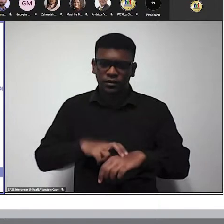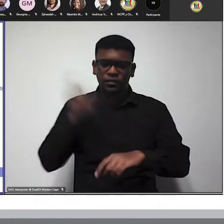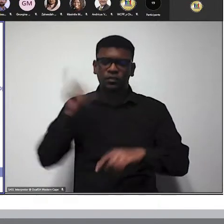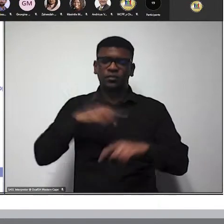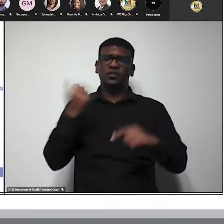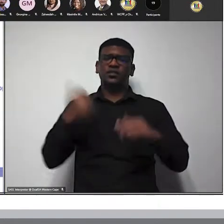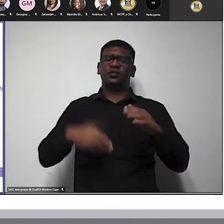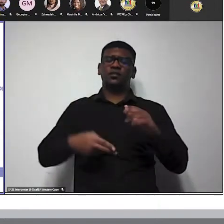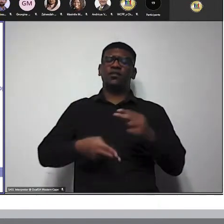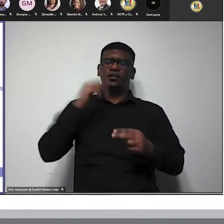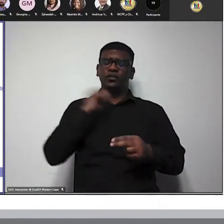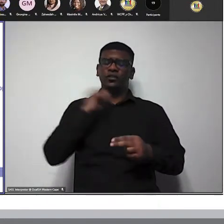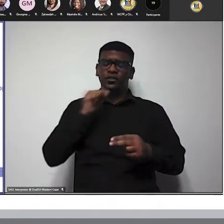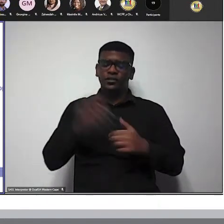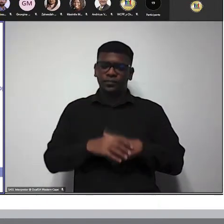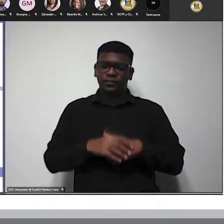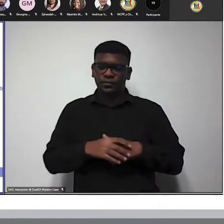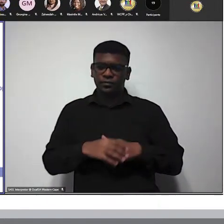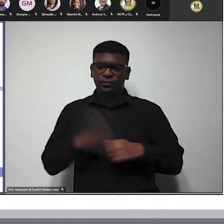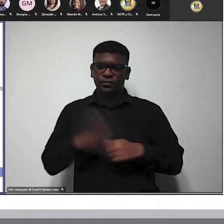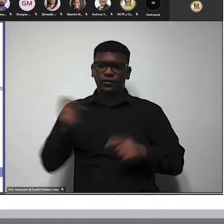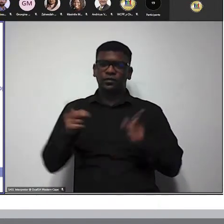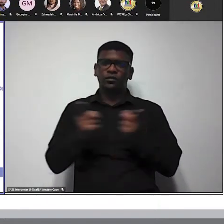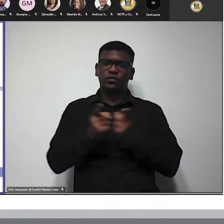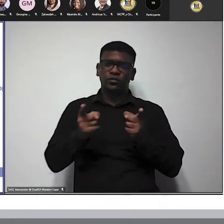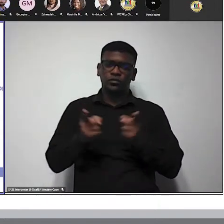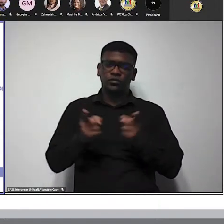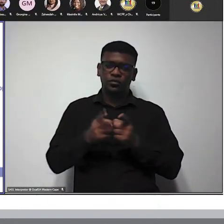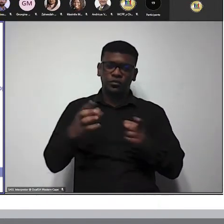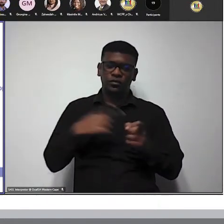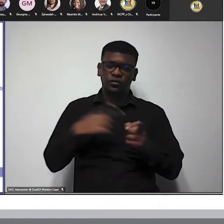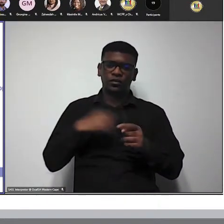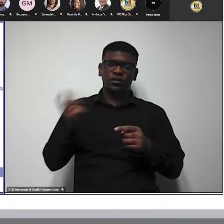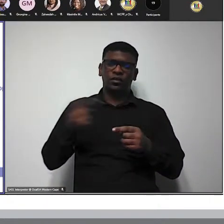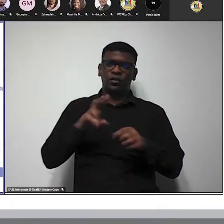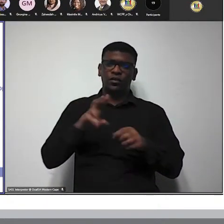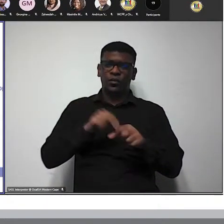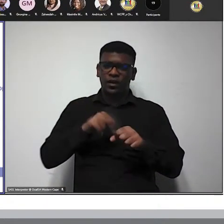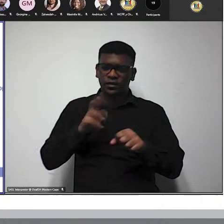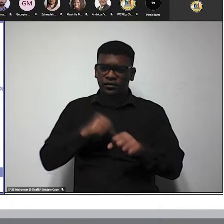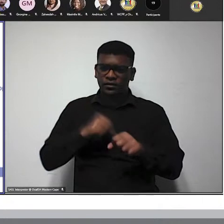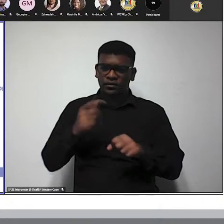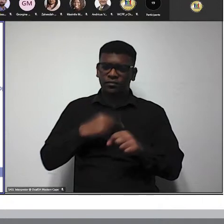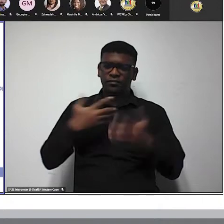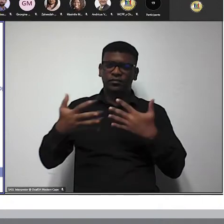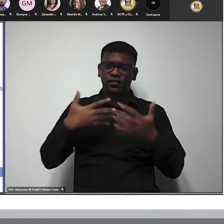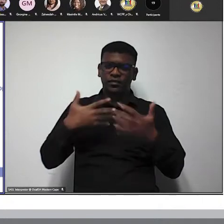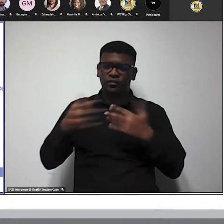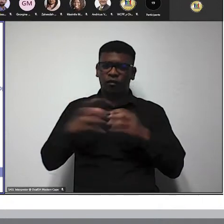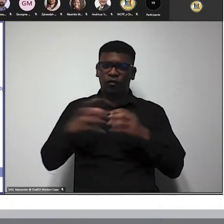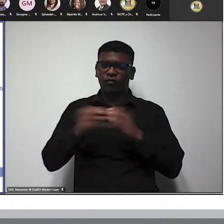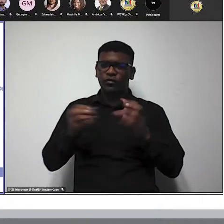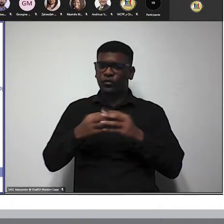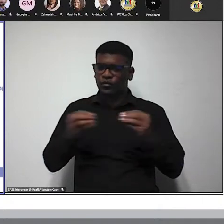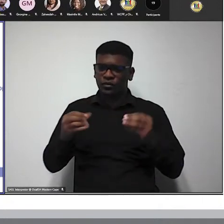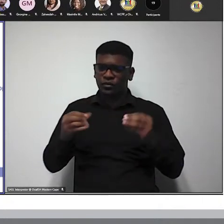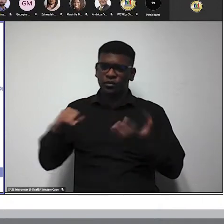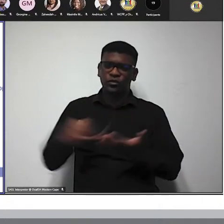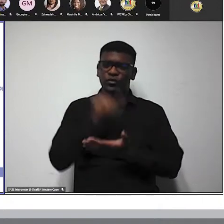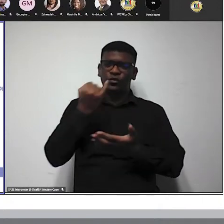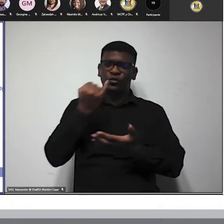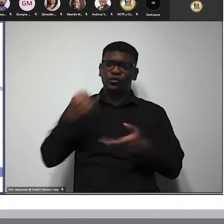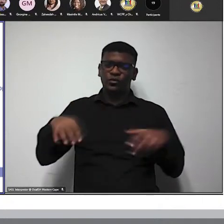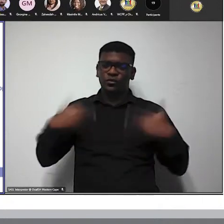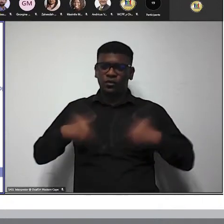but there was short term from wine, more wine, jewelry, engine parts, fruits, juices, chemicals, clothing